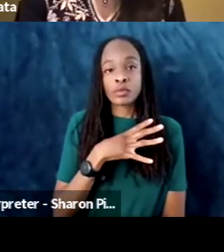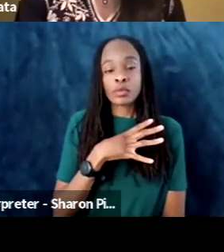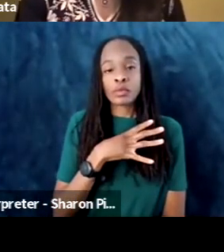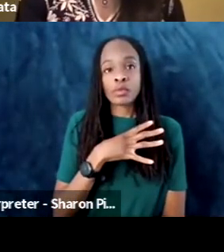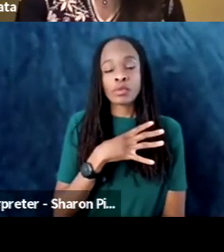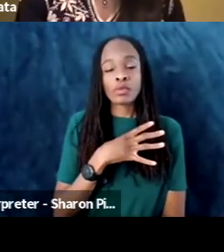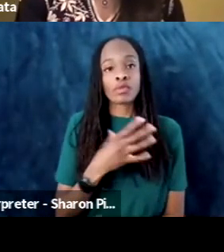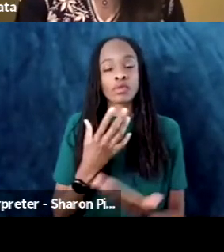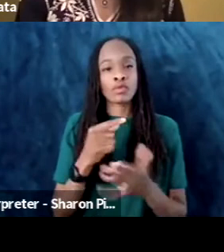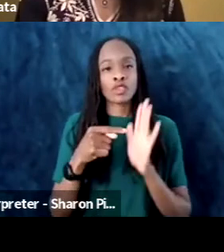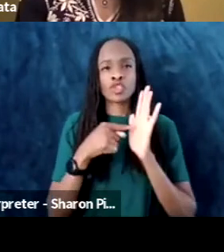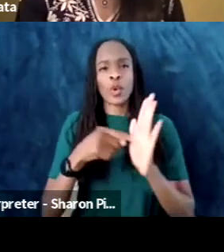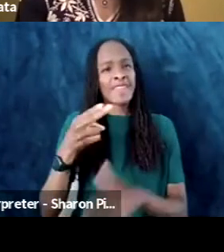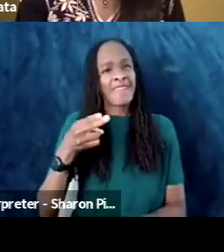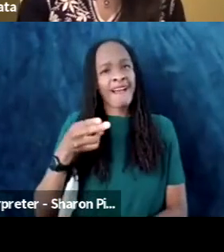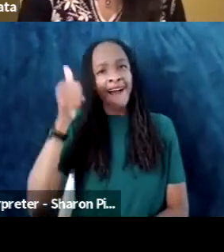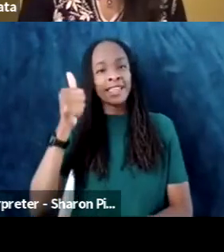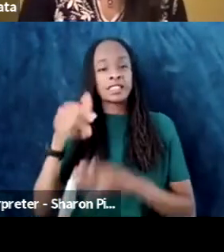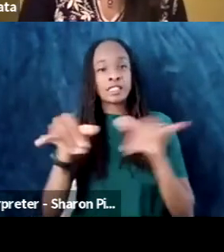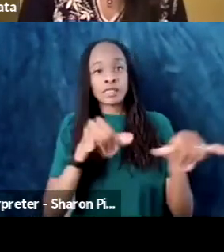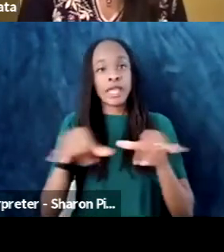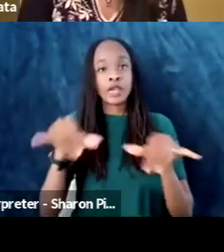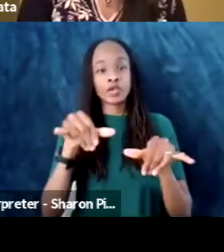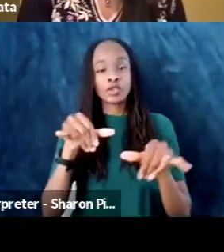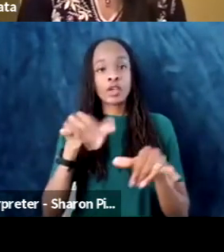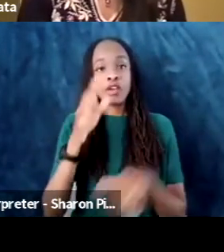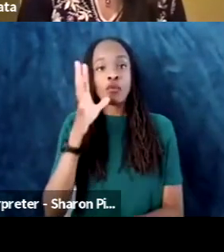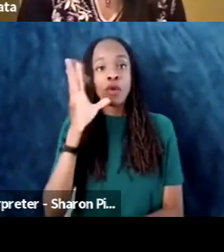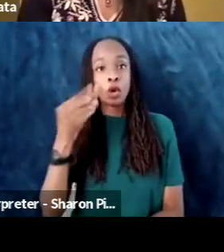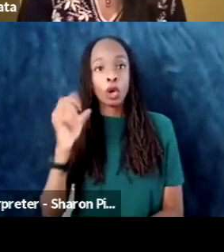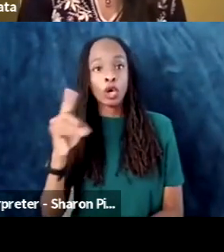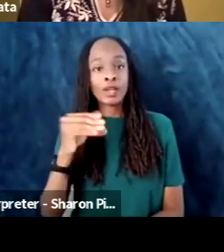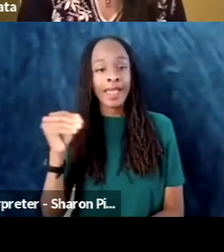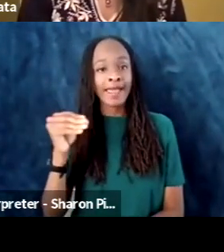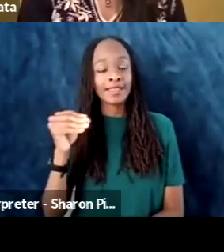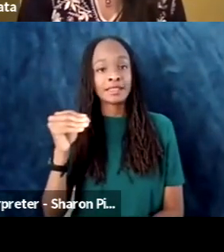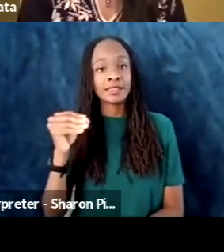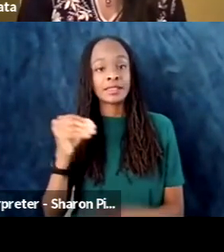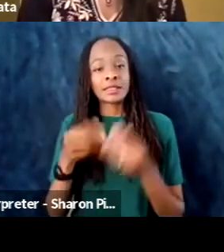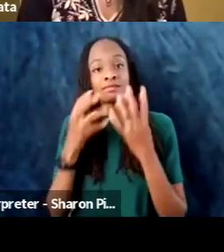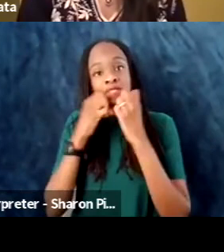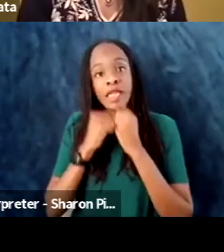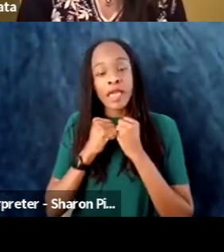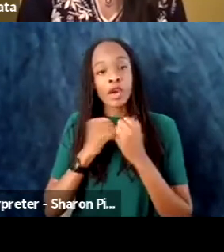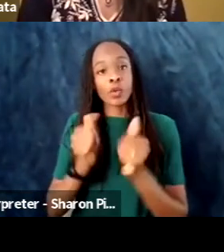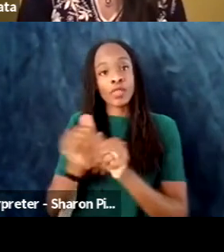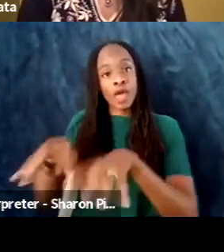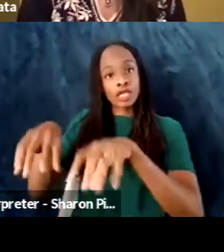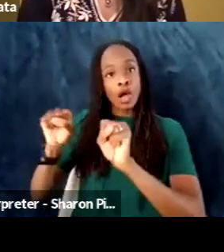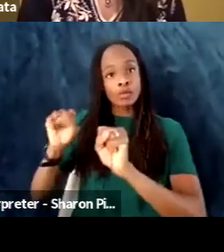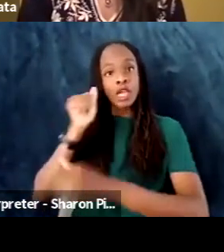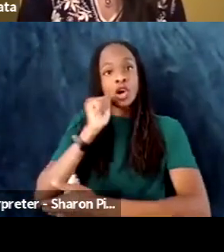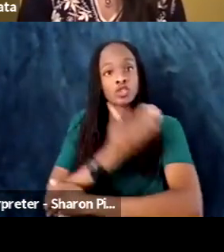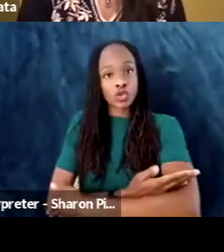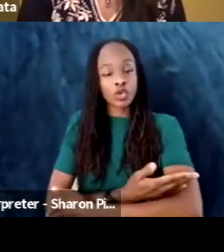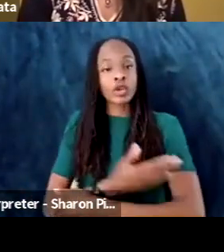epitomizing the highest standards of motherhood and care in adopting a daughter. And then there has been a